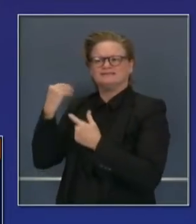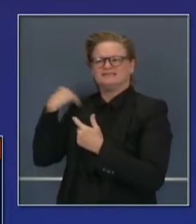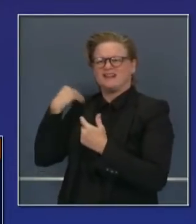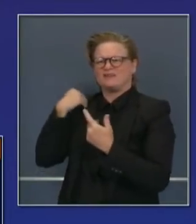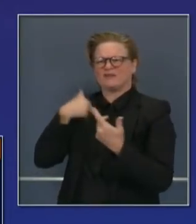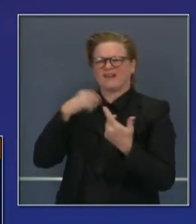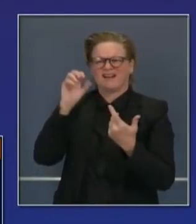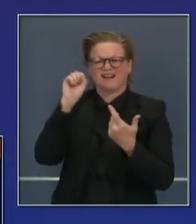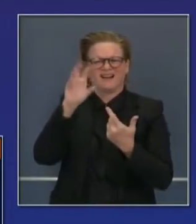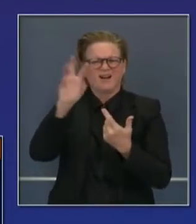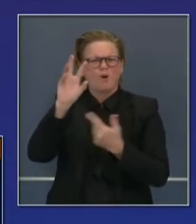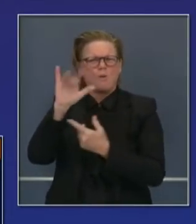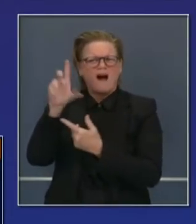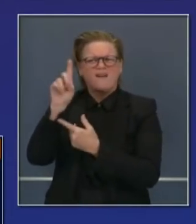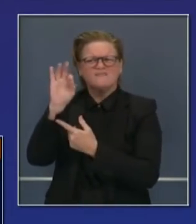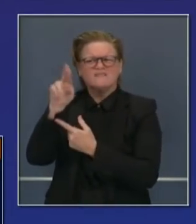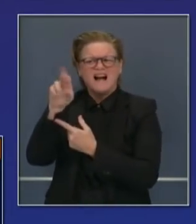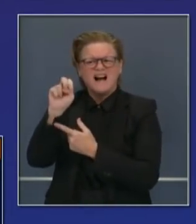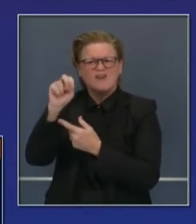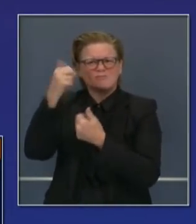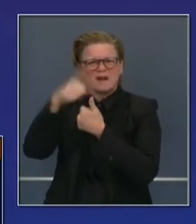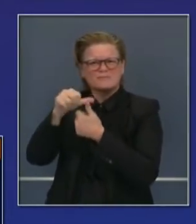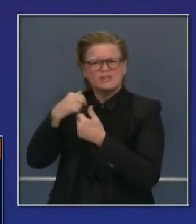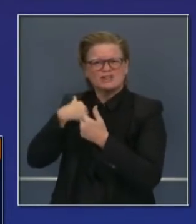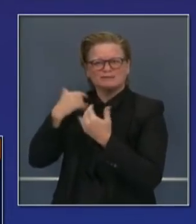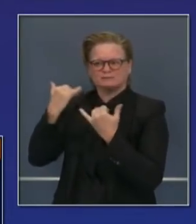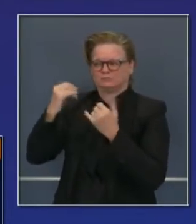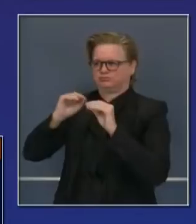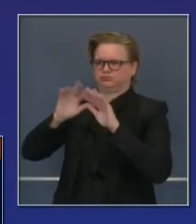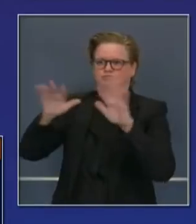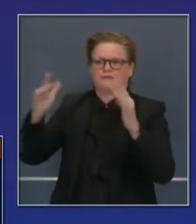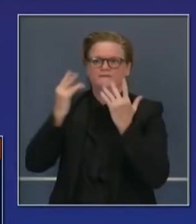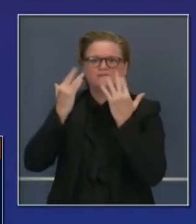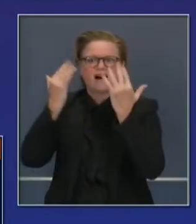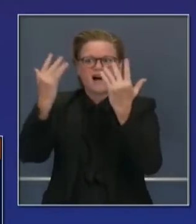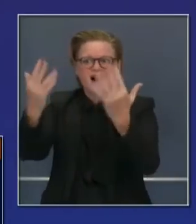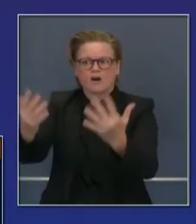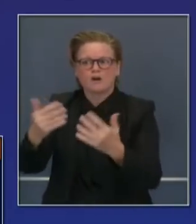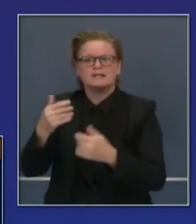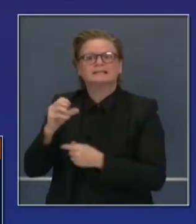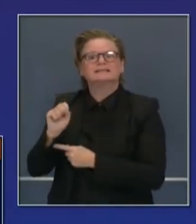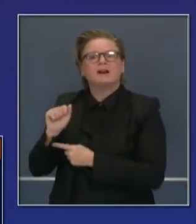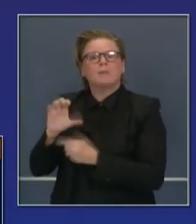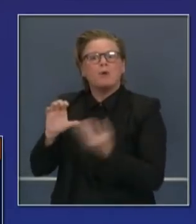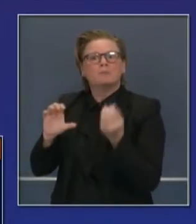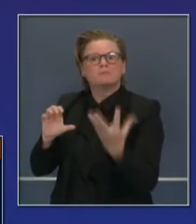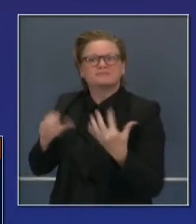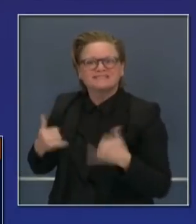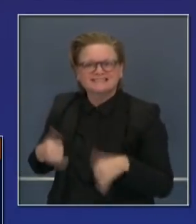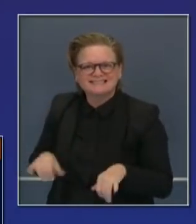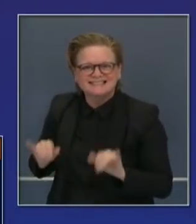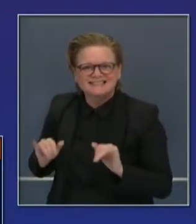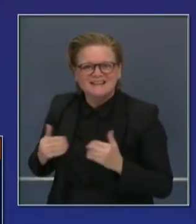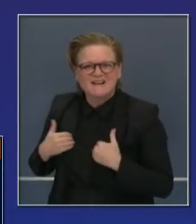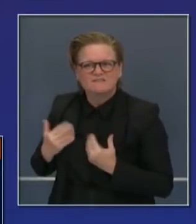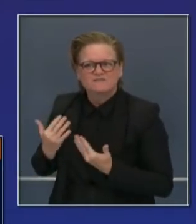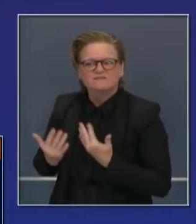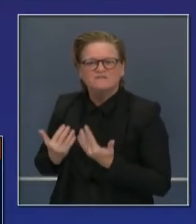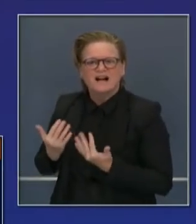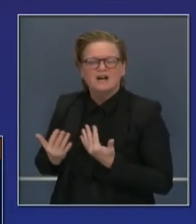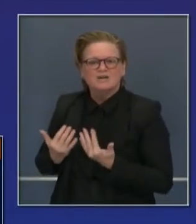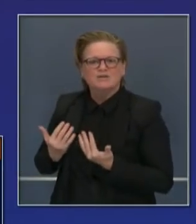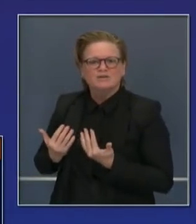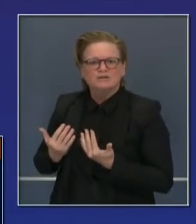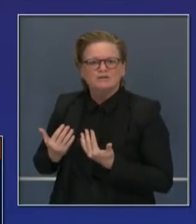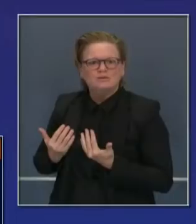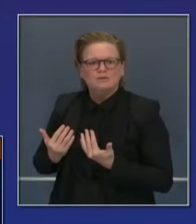this is a proof point. We're in December and we now have active wildfires still in our state. These